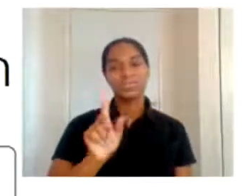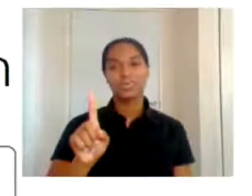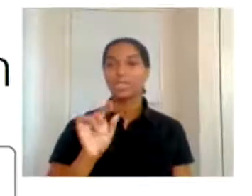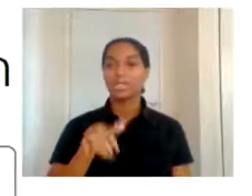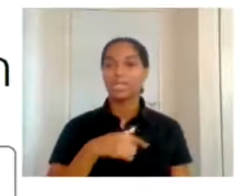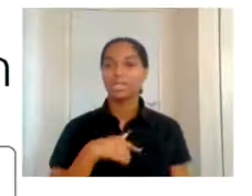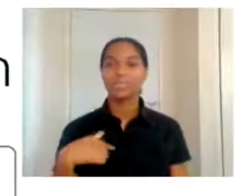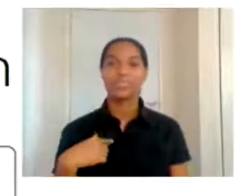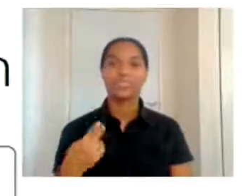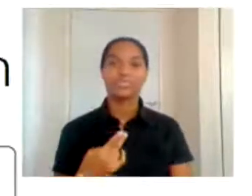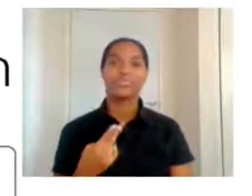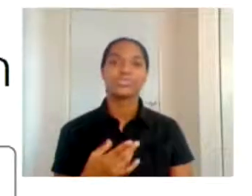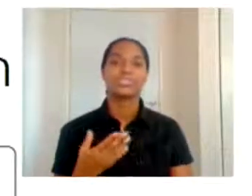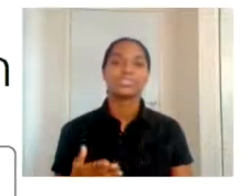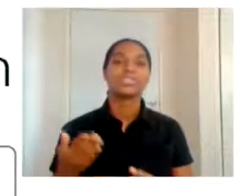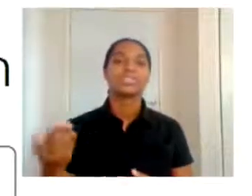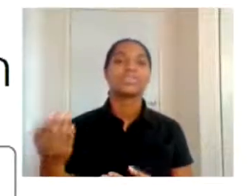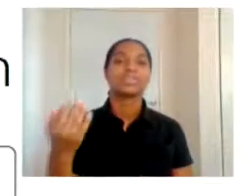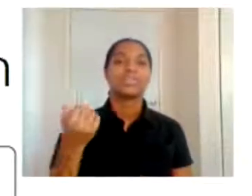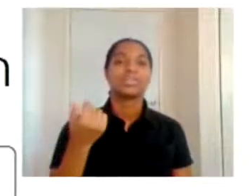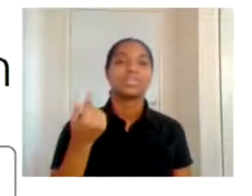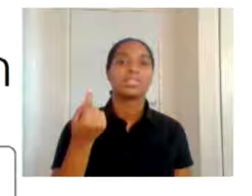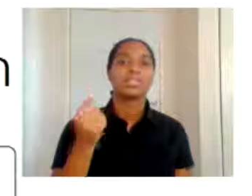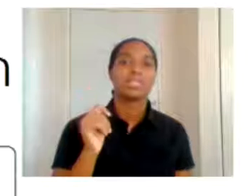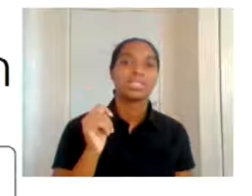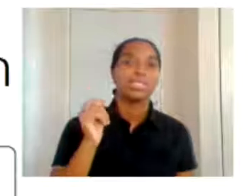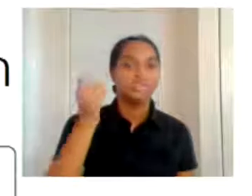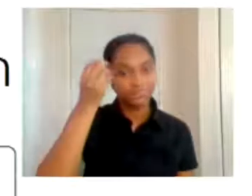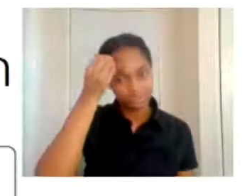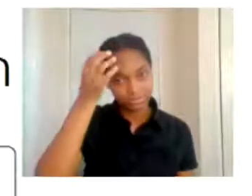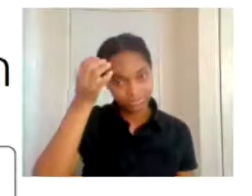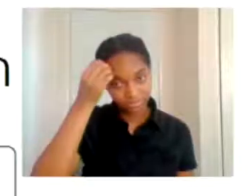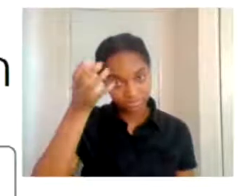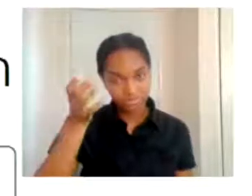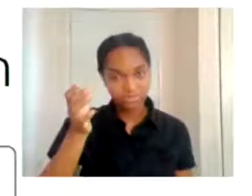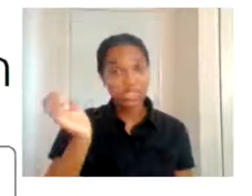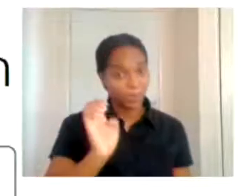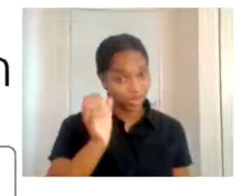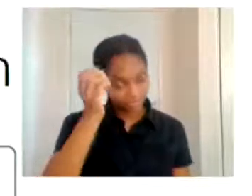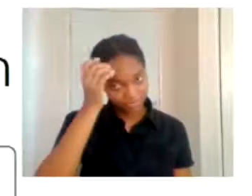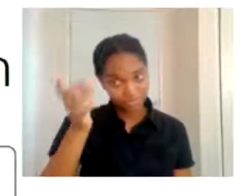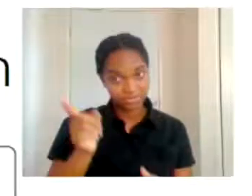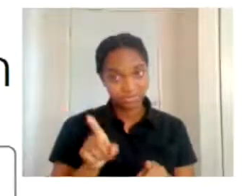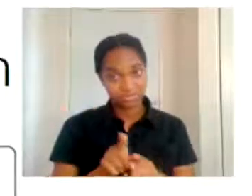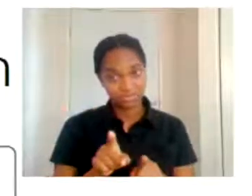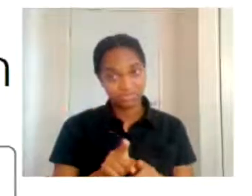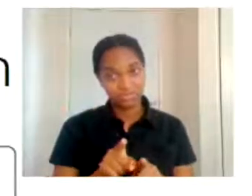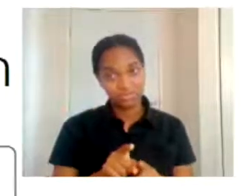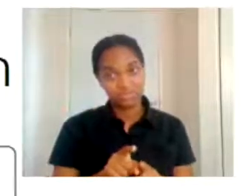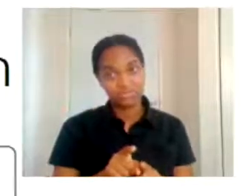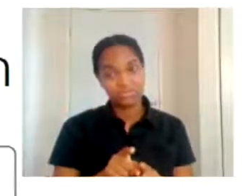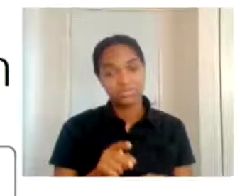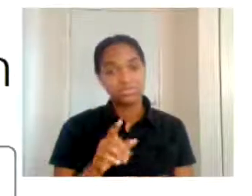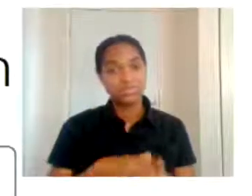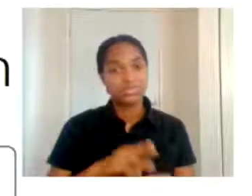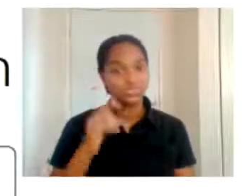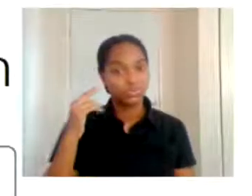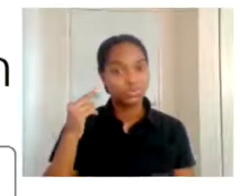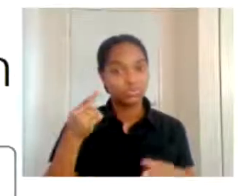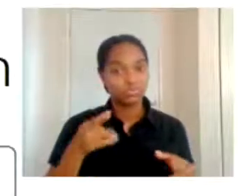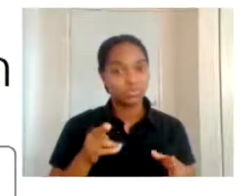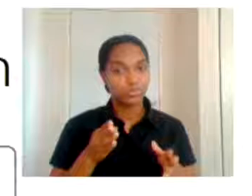deliver the NRT information. And also on our P network from newsroom to the